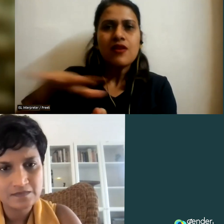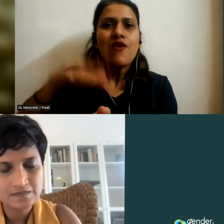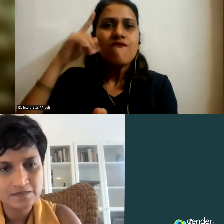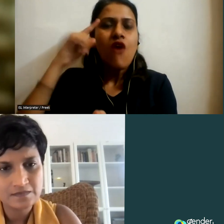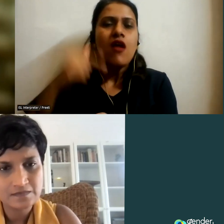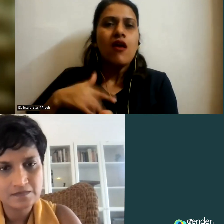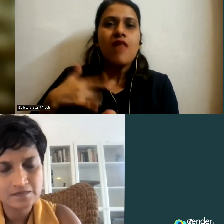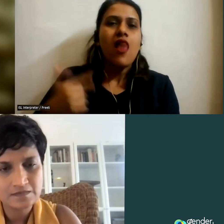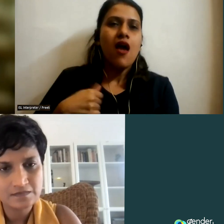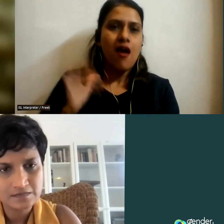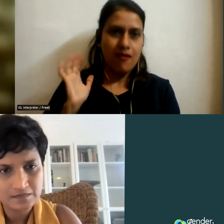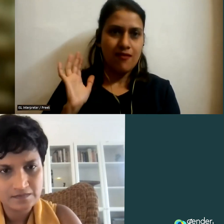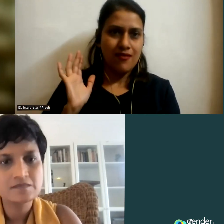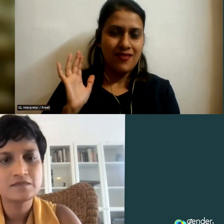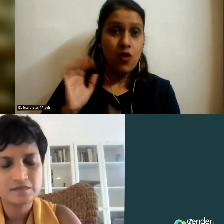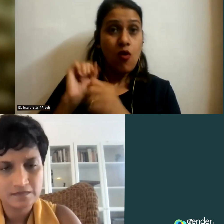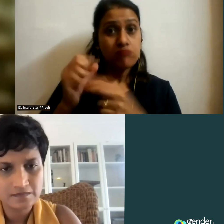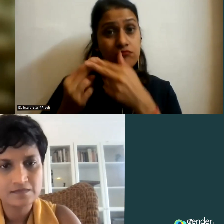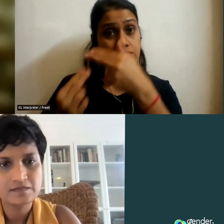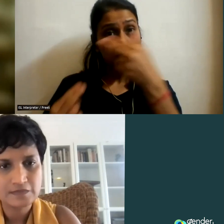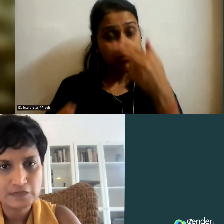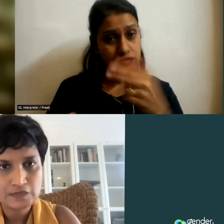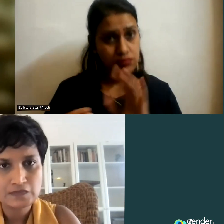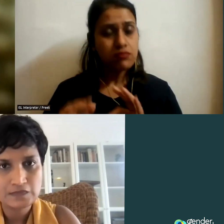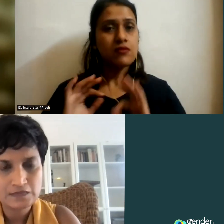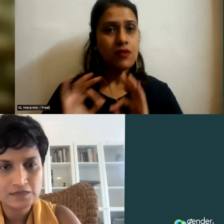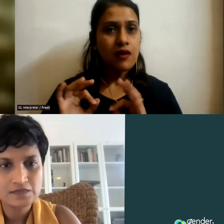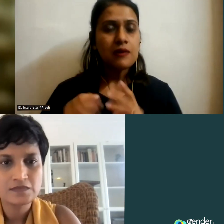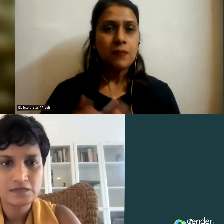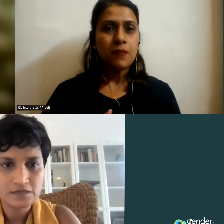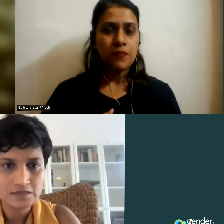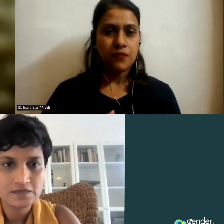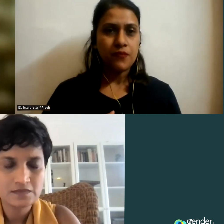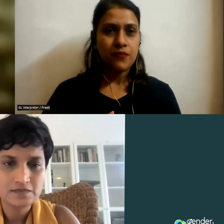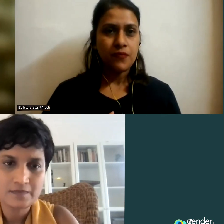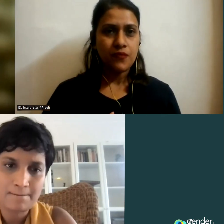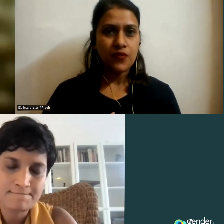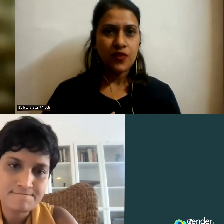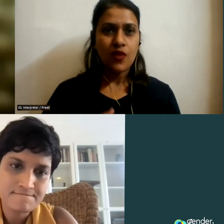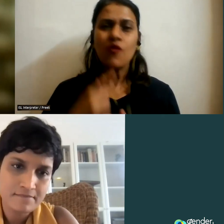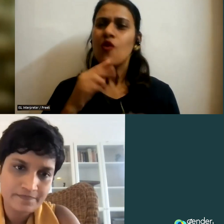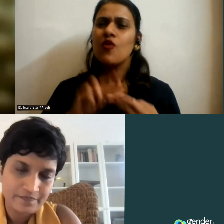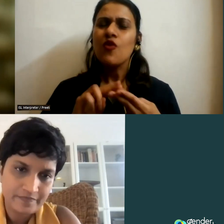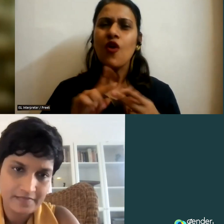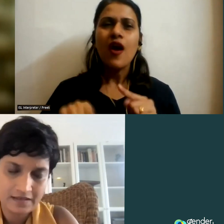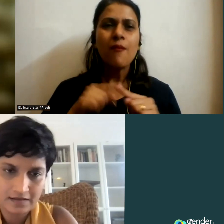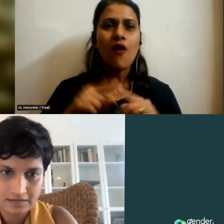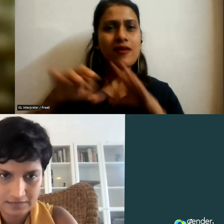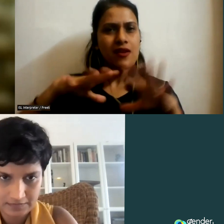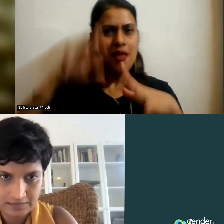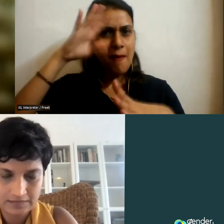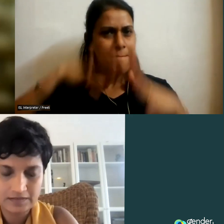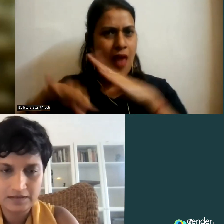we're talking of unconscious biases in our sessions, we talk about how city planners